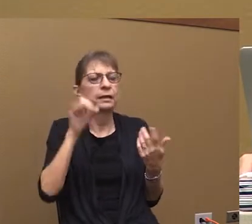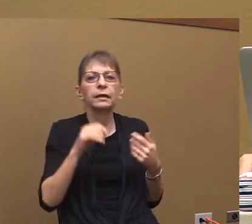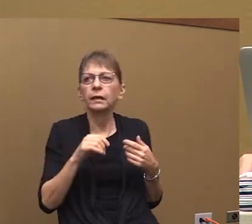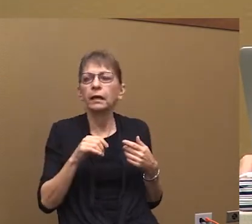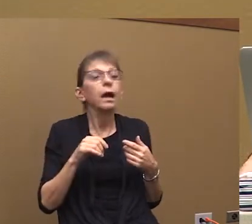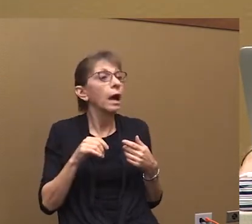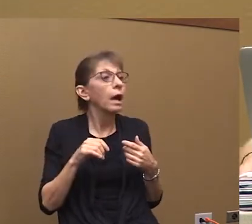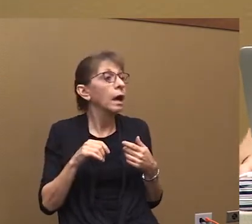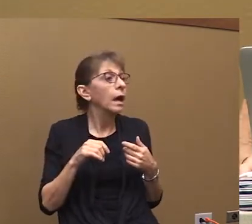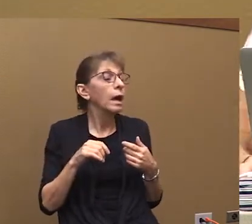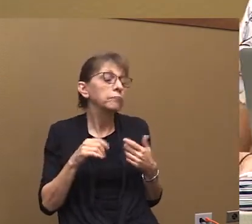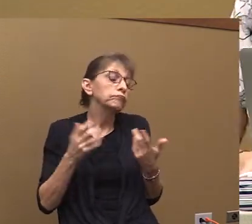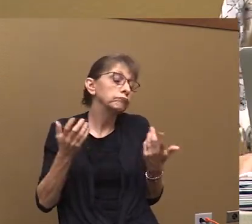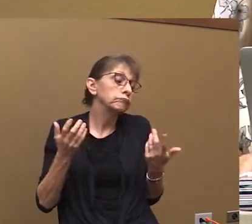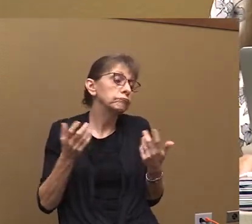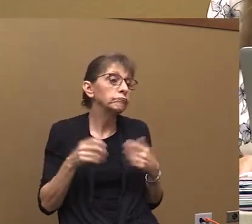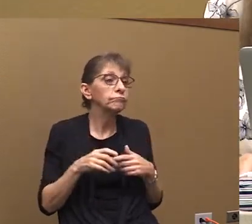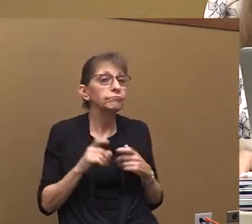get.